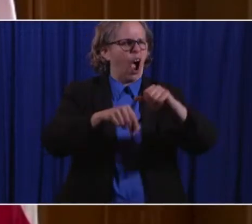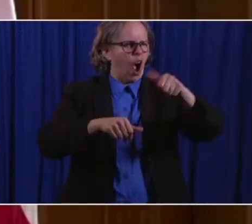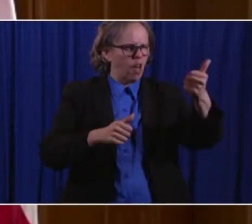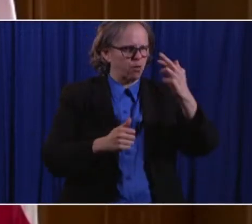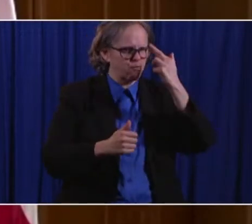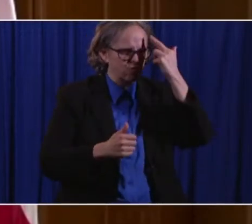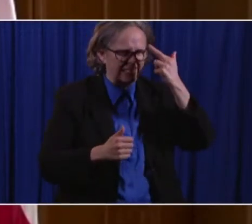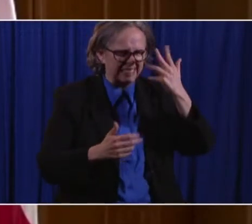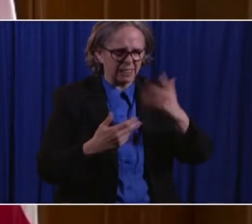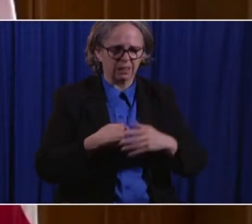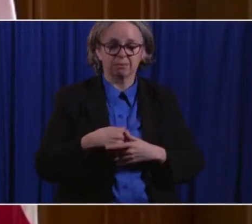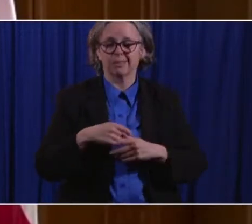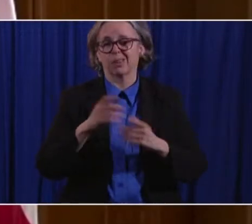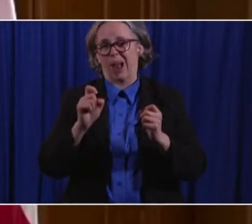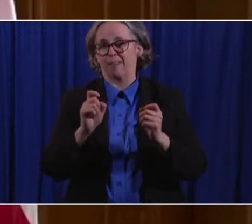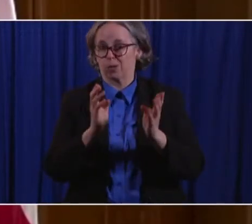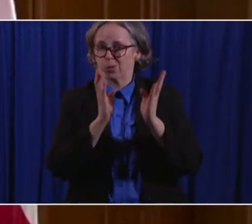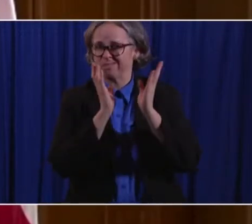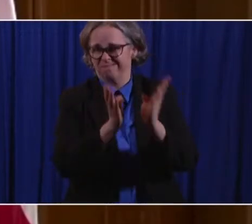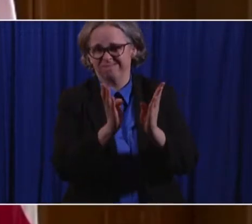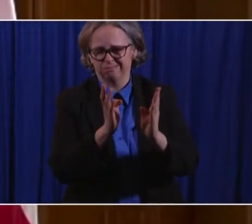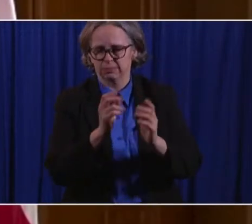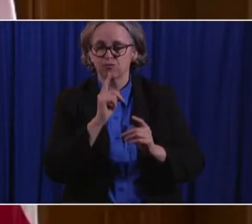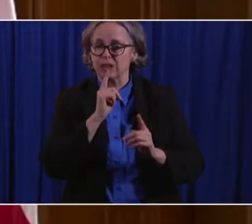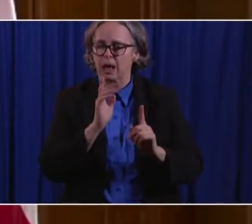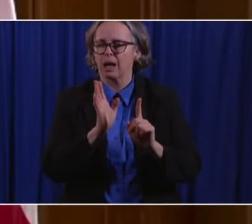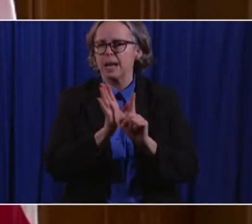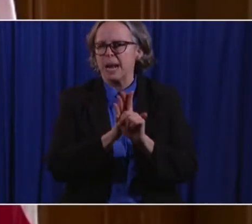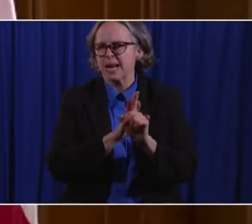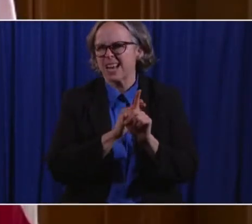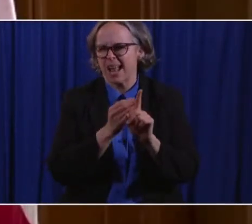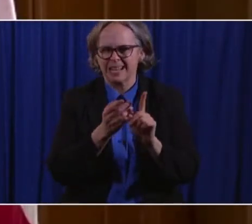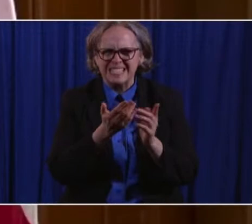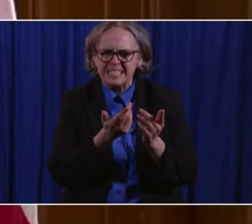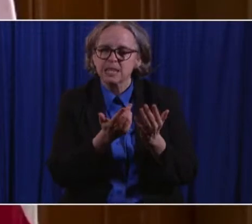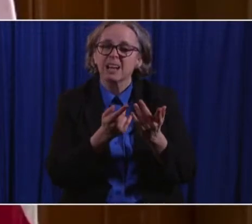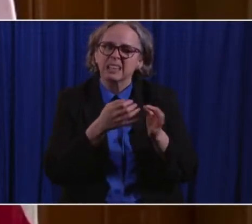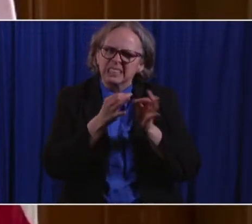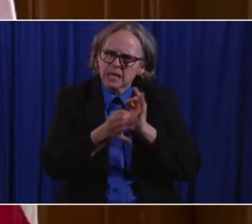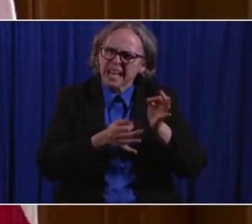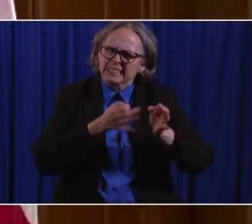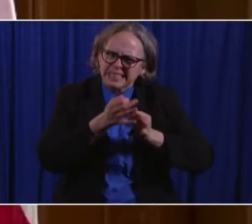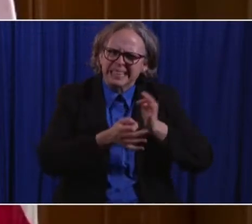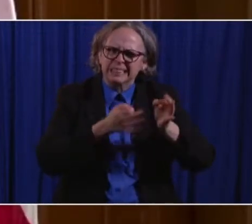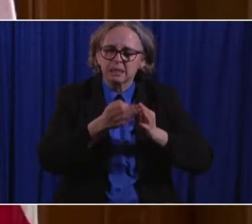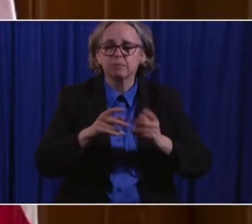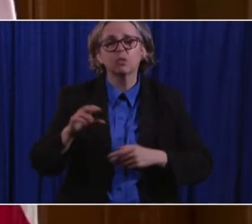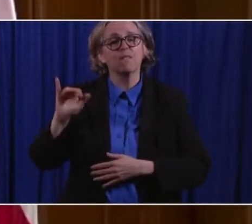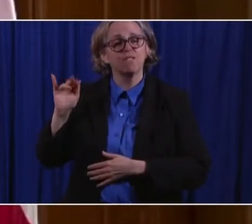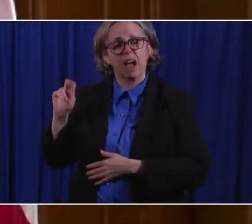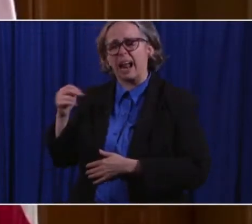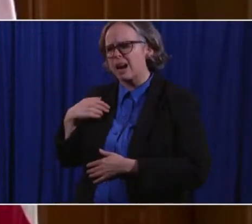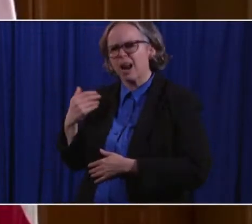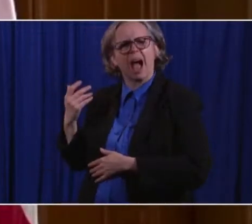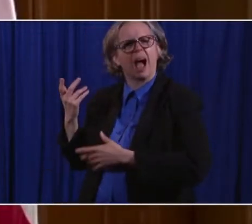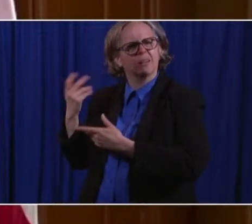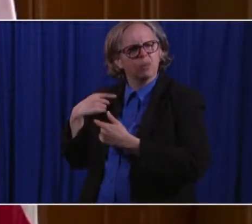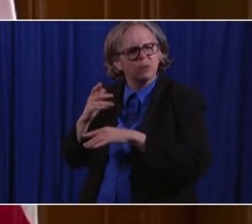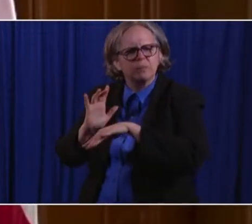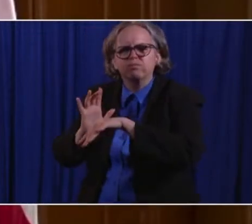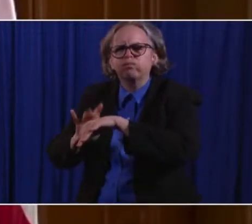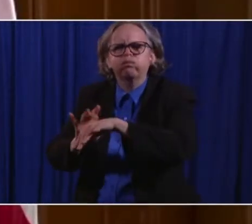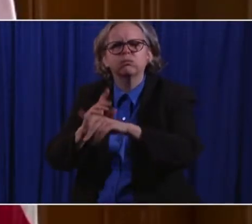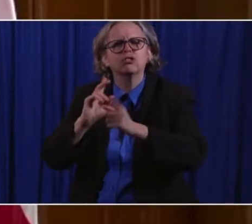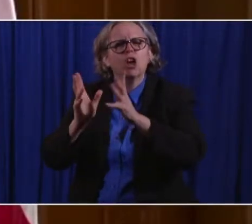And my experience, as Fran and I have traveled around and just talked to people who are getting vaccinated, and we're